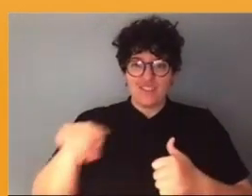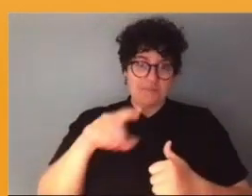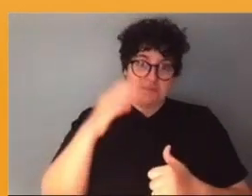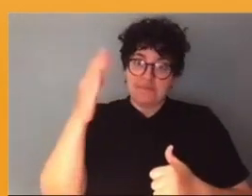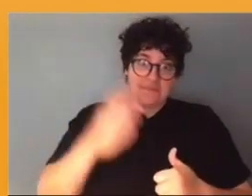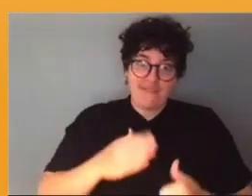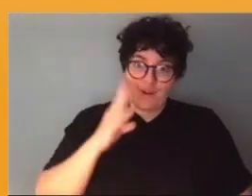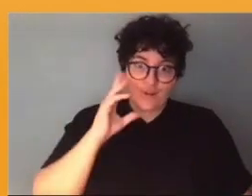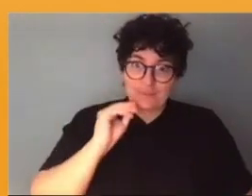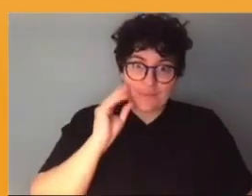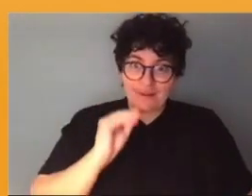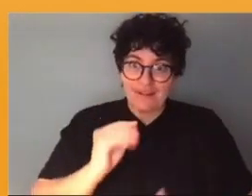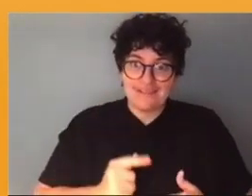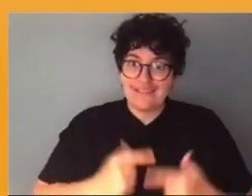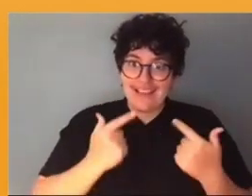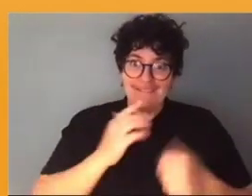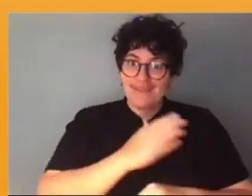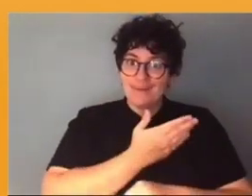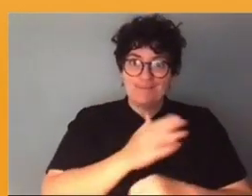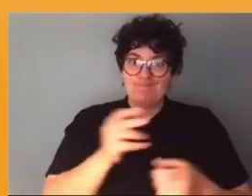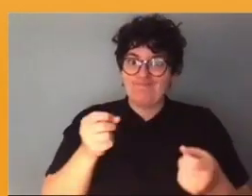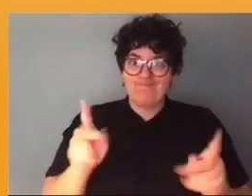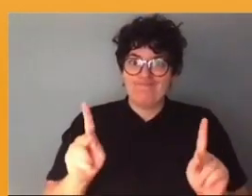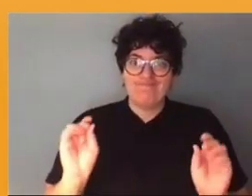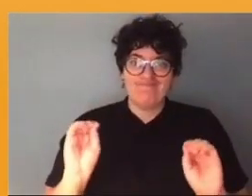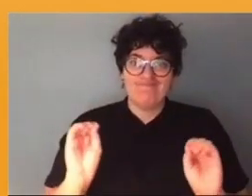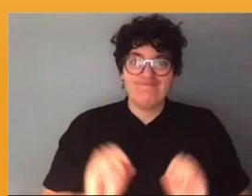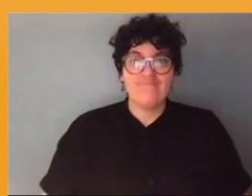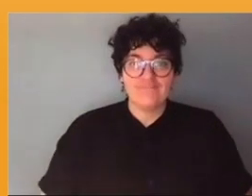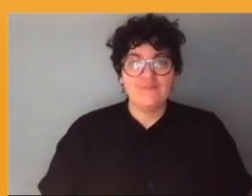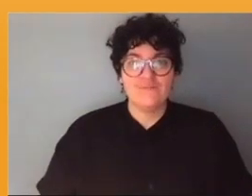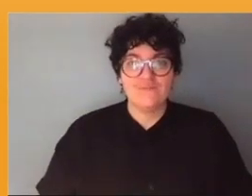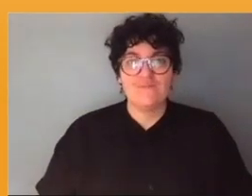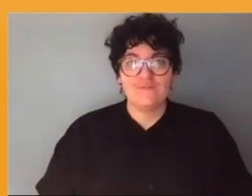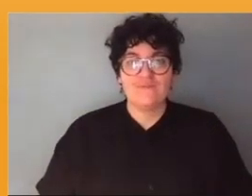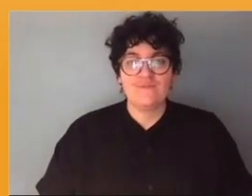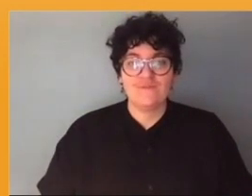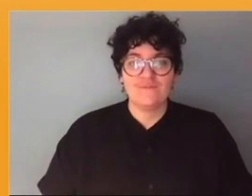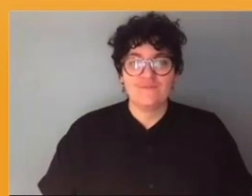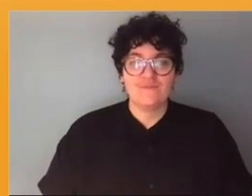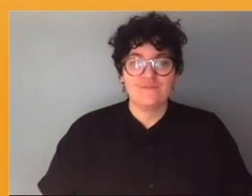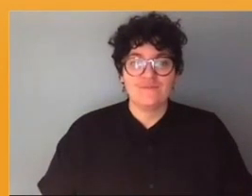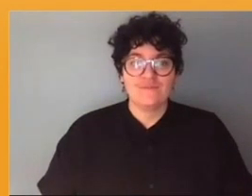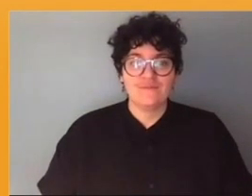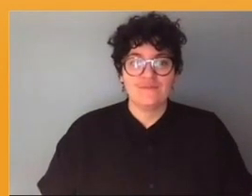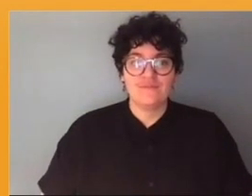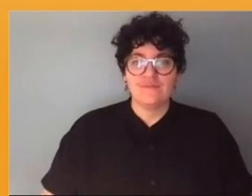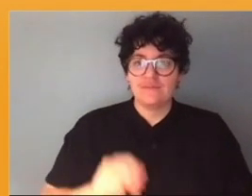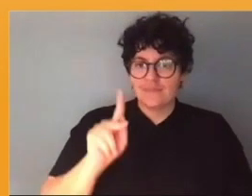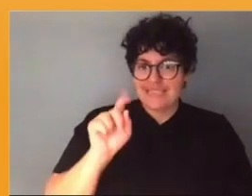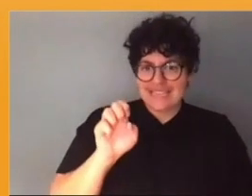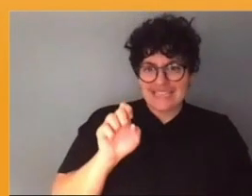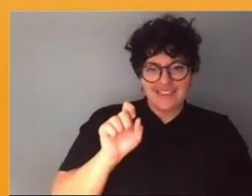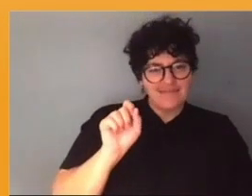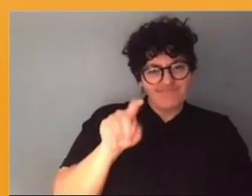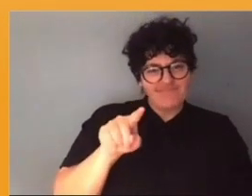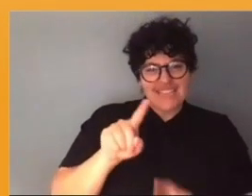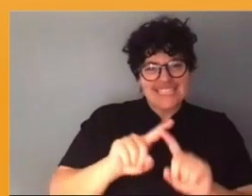the opportunity to do that. So, what is the difference for you?